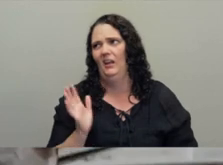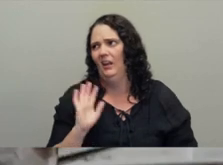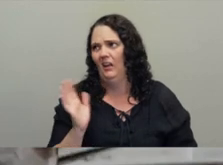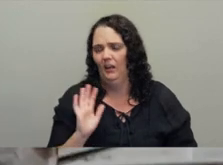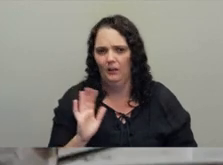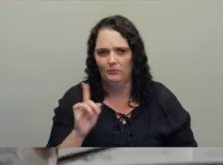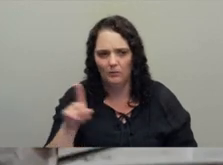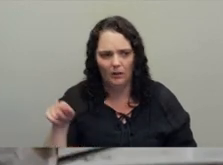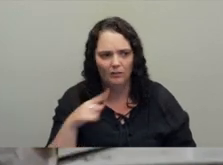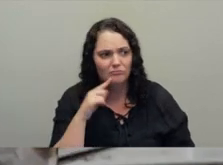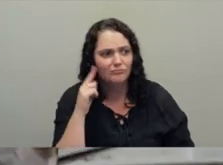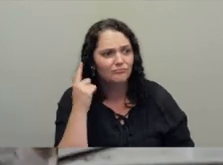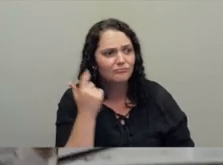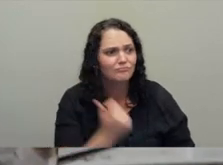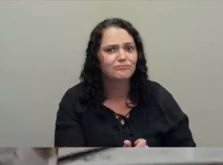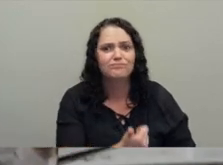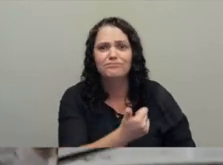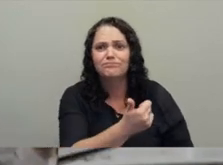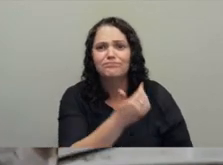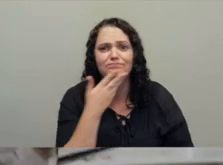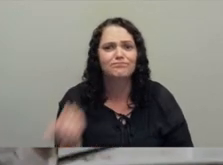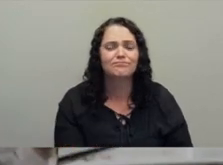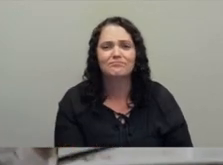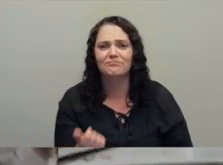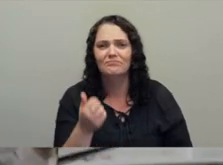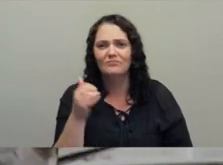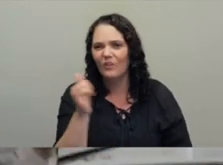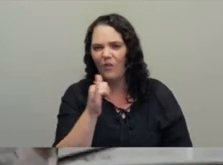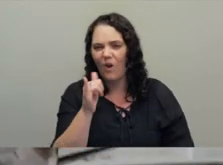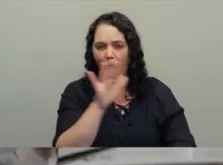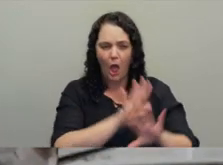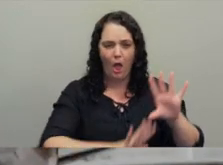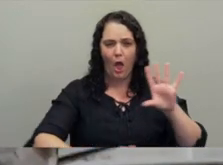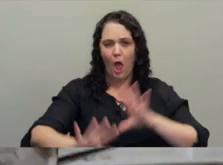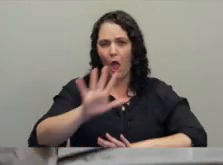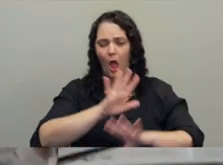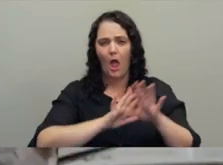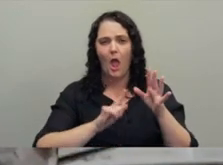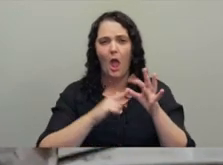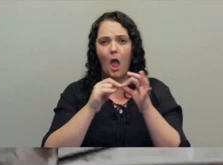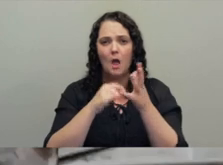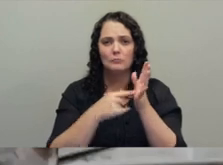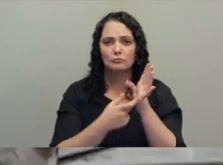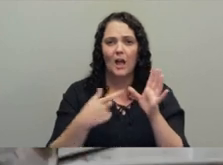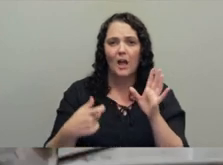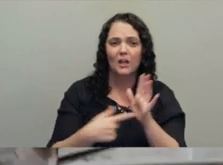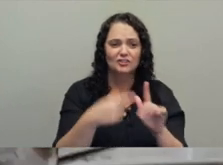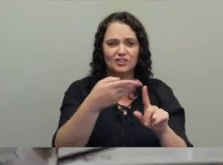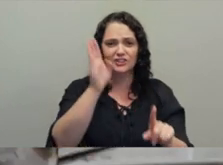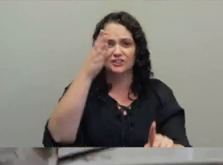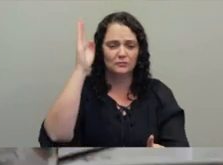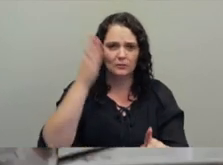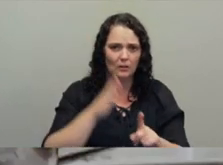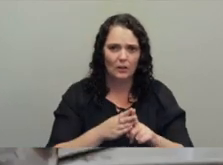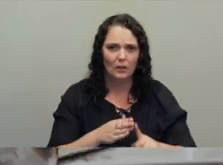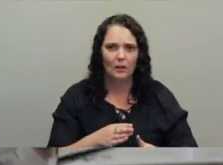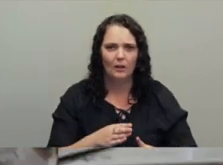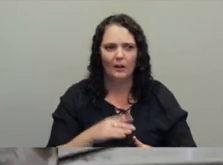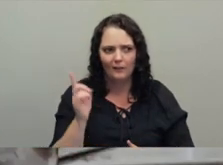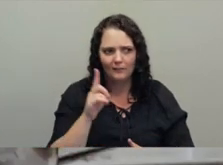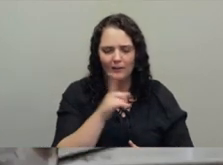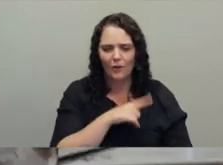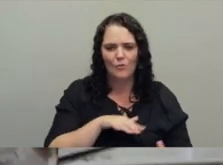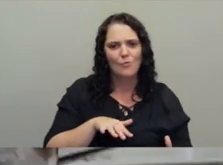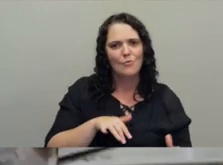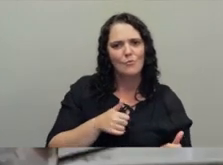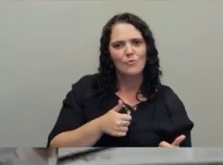and they're chaotic and they're unfocused, they're irrational. And those are all markers of goodness nowadays. So what I hope we get out of this bad